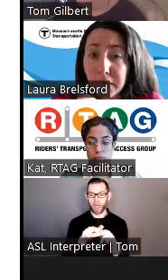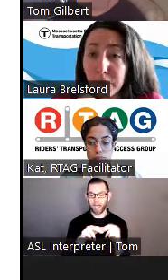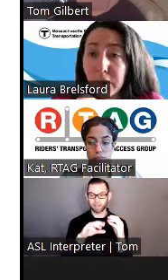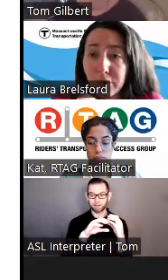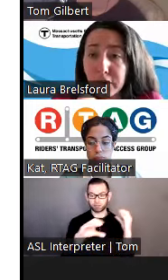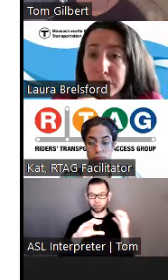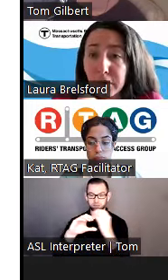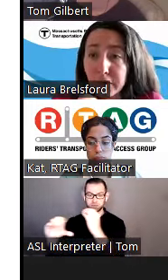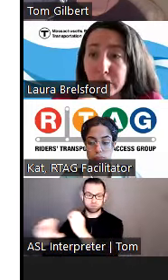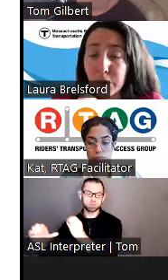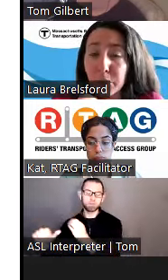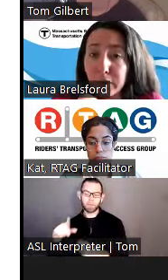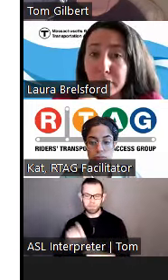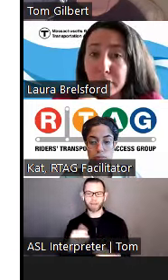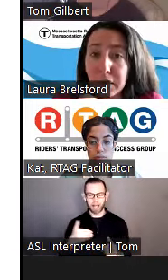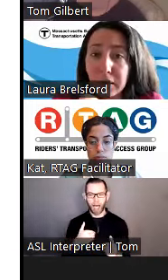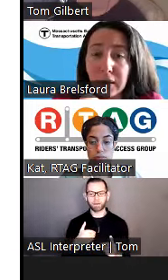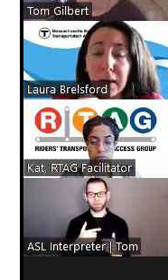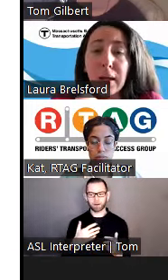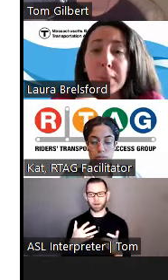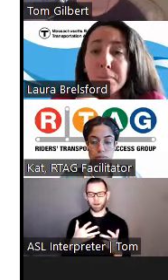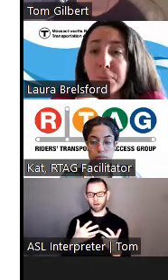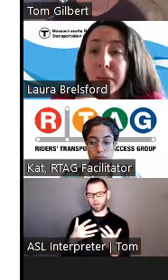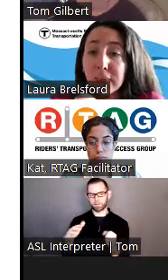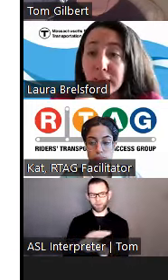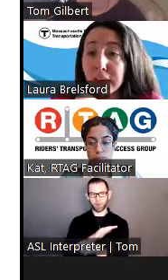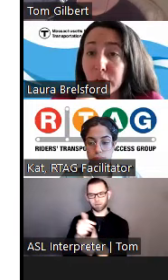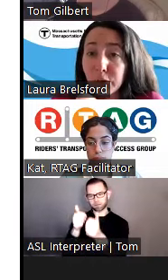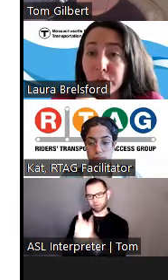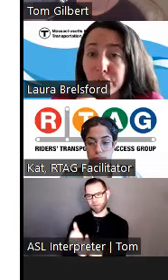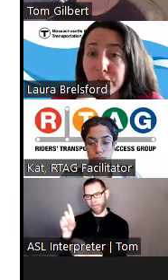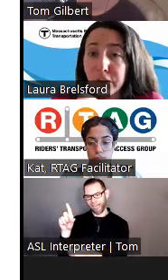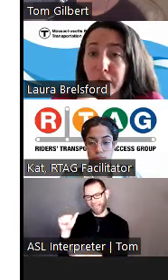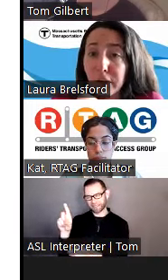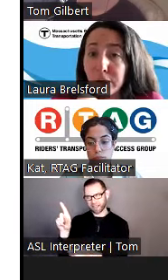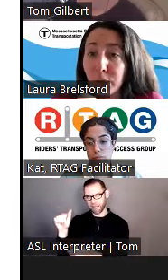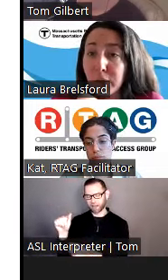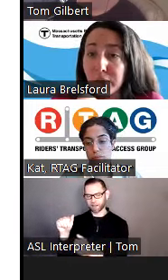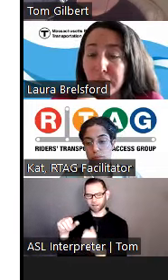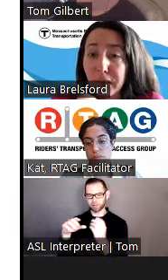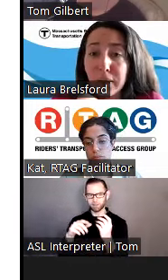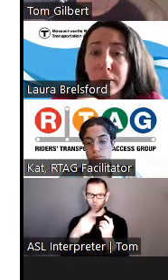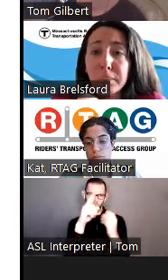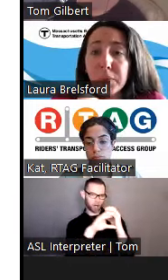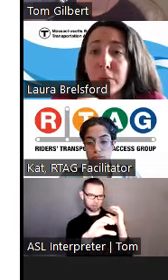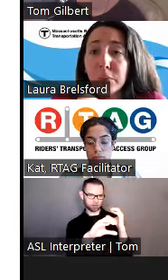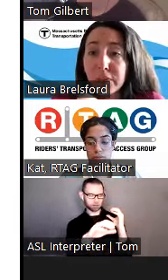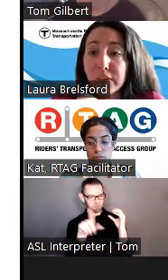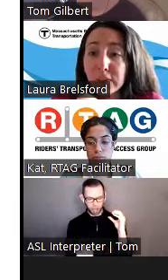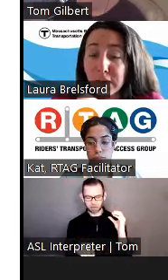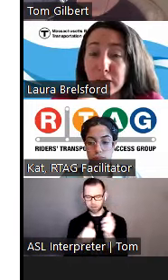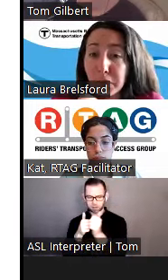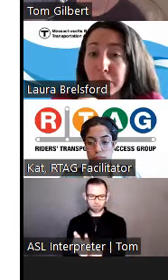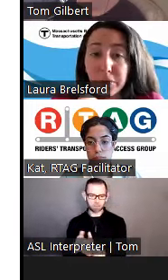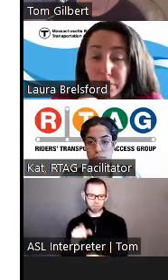may be one of our double deckers, or it may be a slightly newer version of one of the